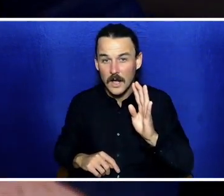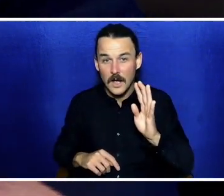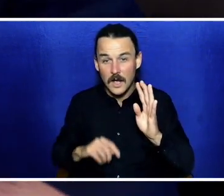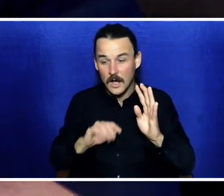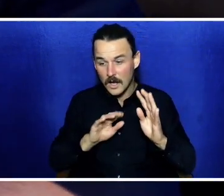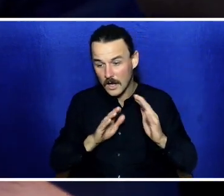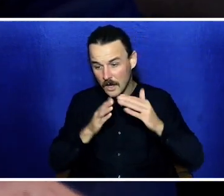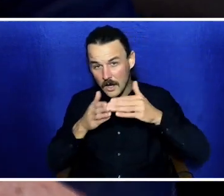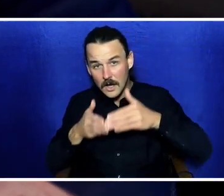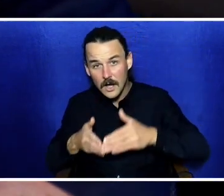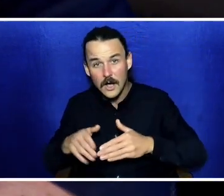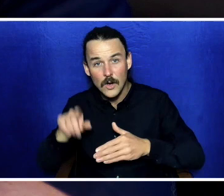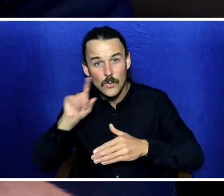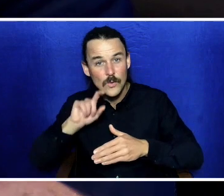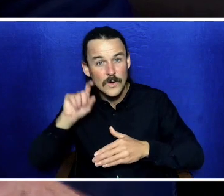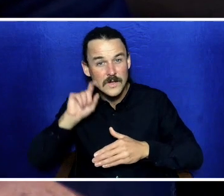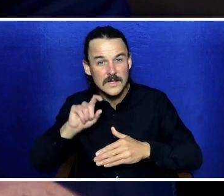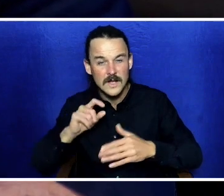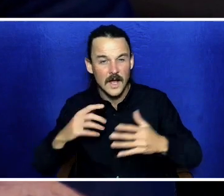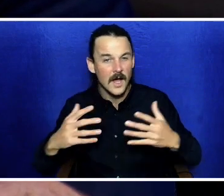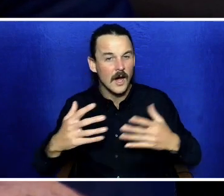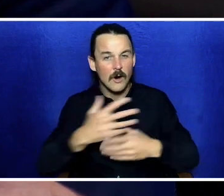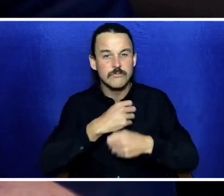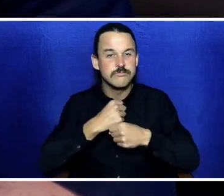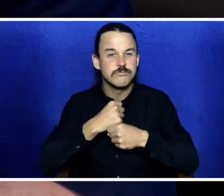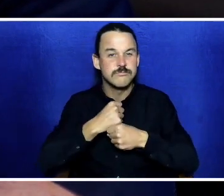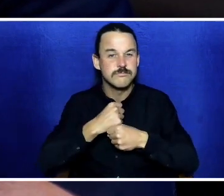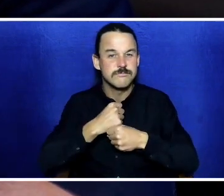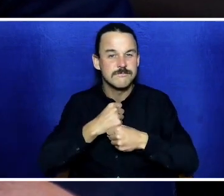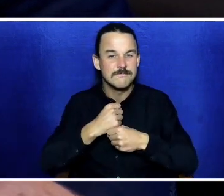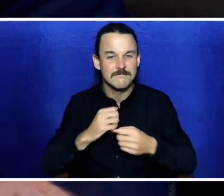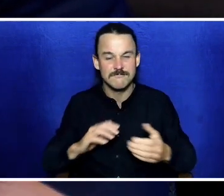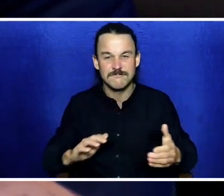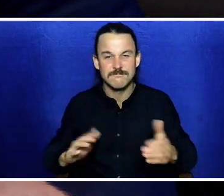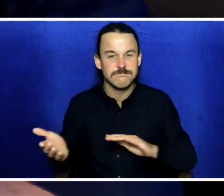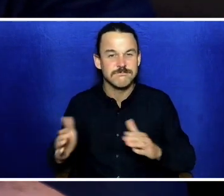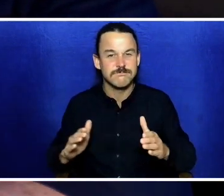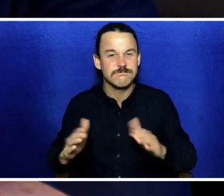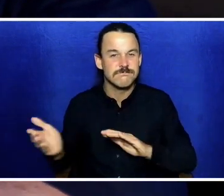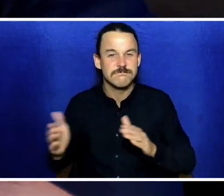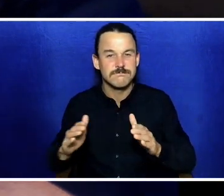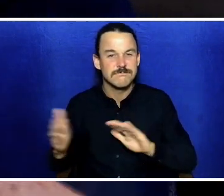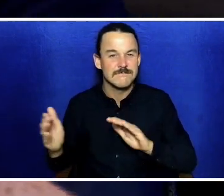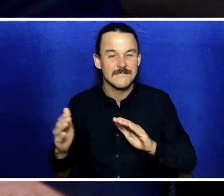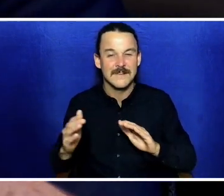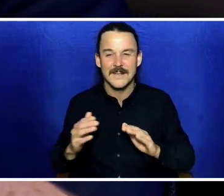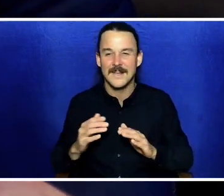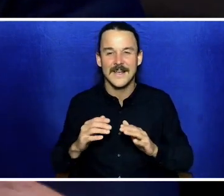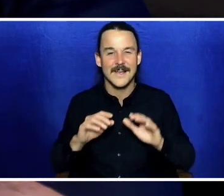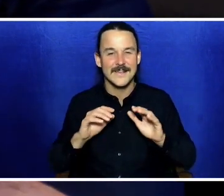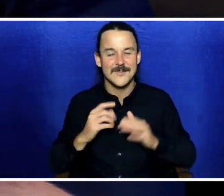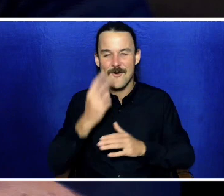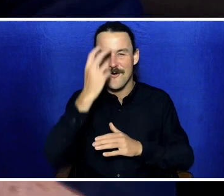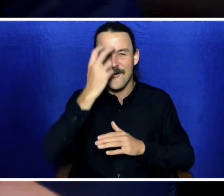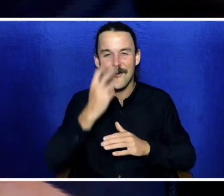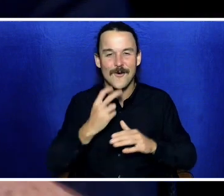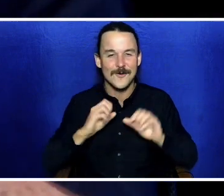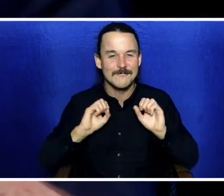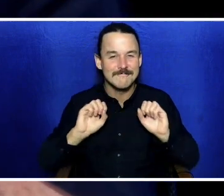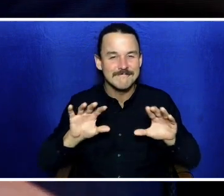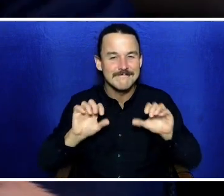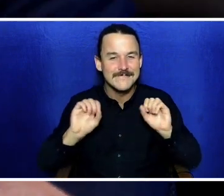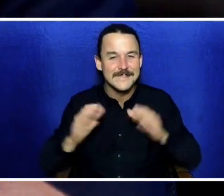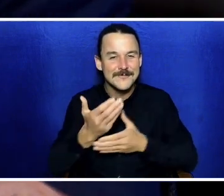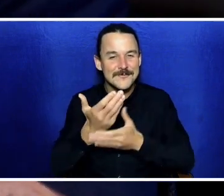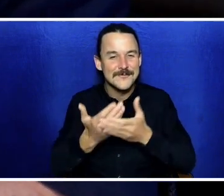deconstruction of the Lorelei myth with all sorts of ramifications with feminist dialectic and all of